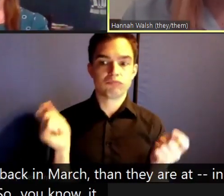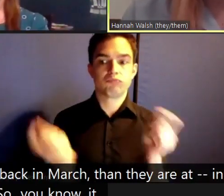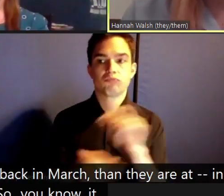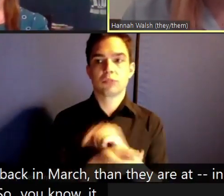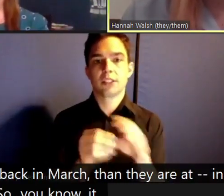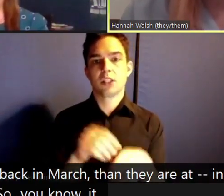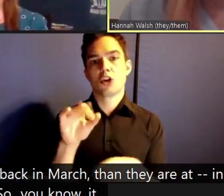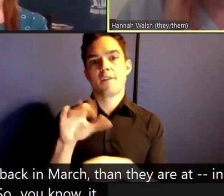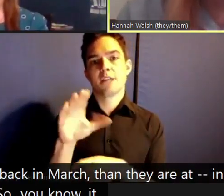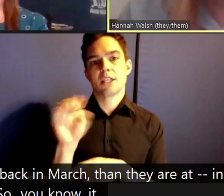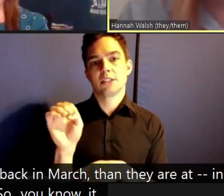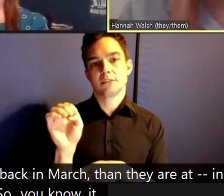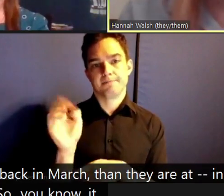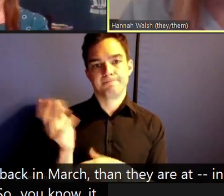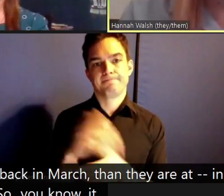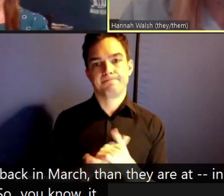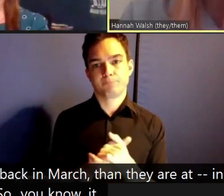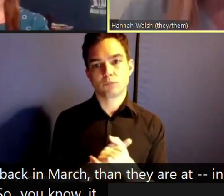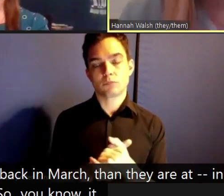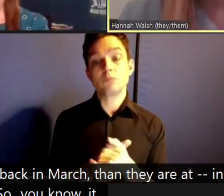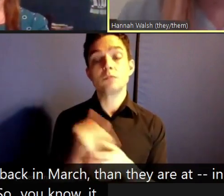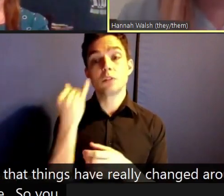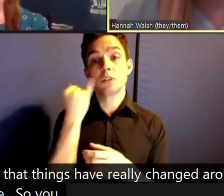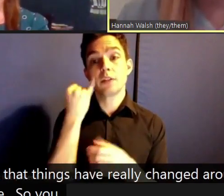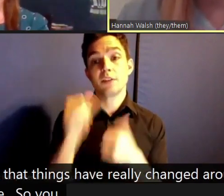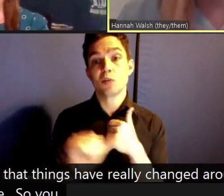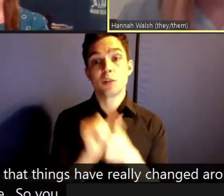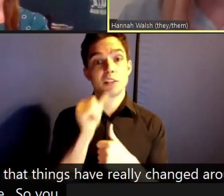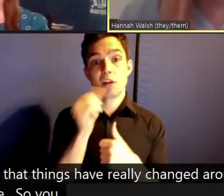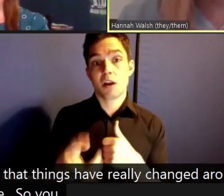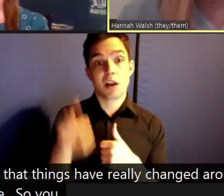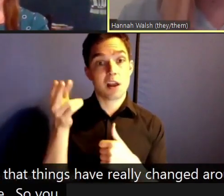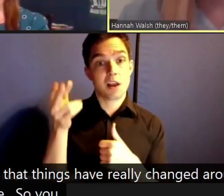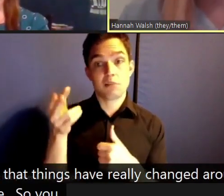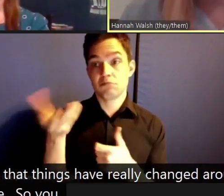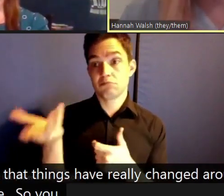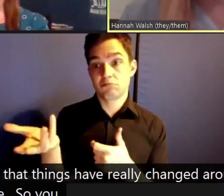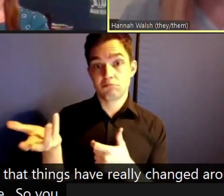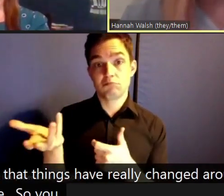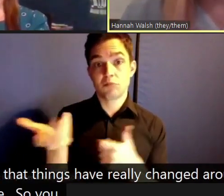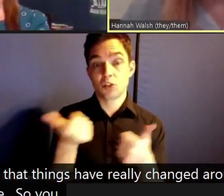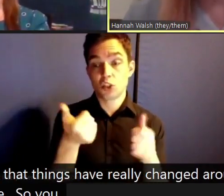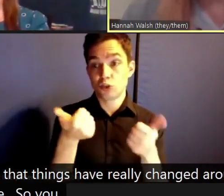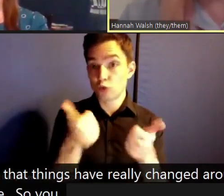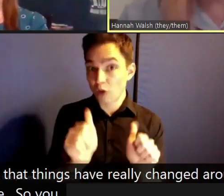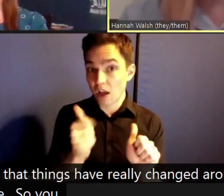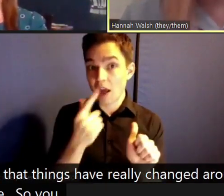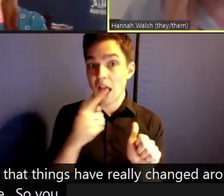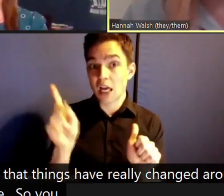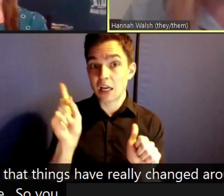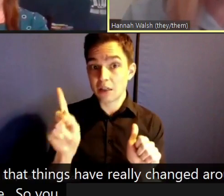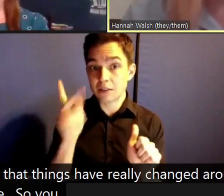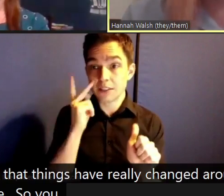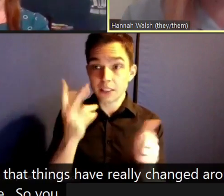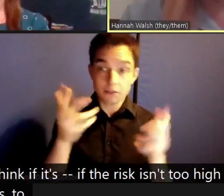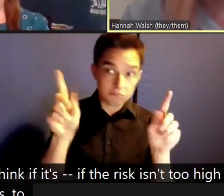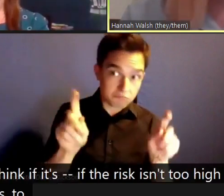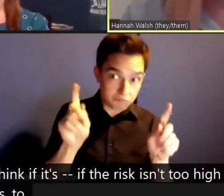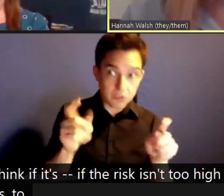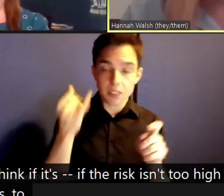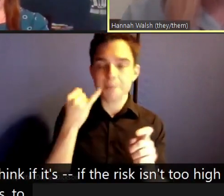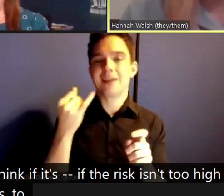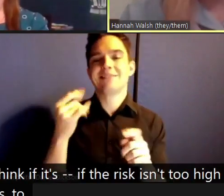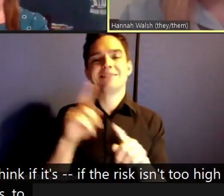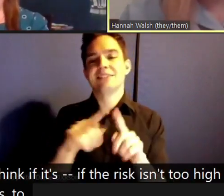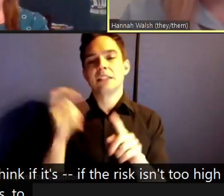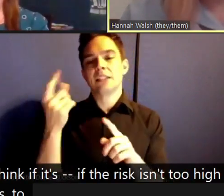So, I think if the risk isn't too high for you to try this, to give it a shot, but if you're observing that people are not wearing